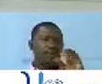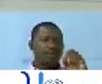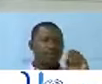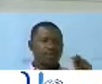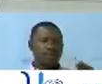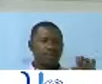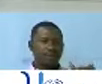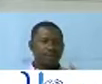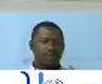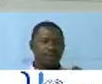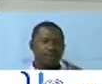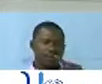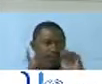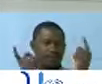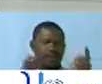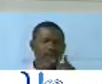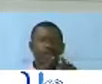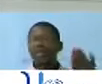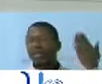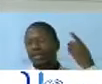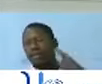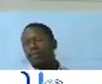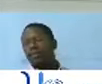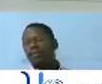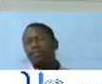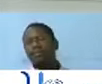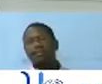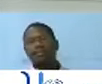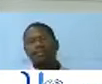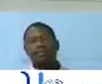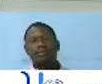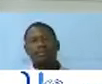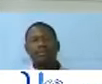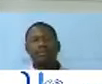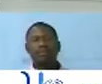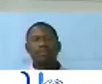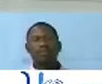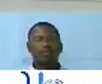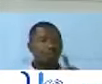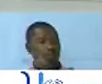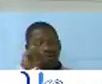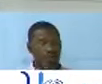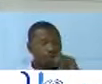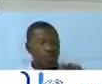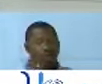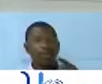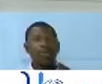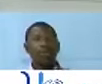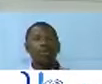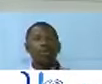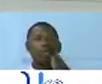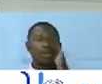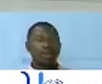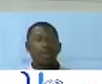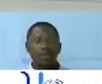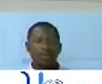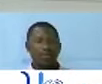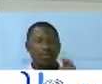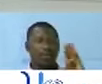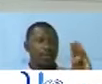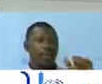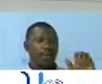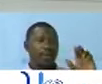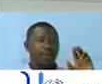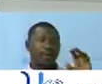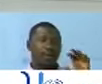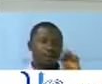ci jamono bobu. Basically, questioning the right of the bar. Ci ko jamono bi nga xamé nak mu ngi jëm ci